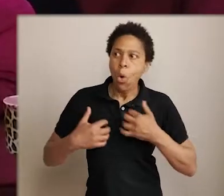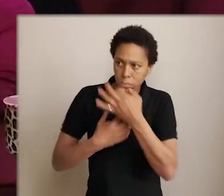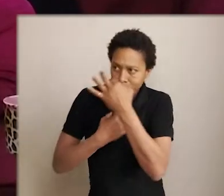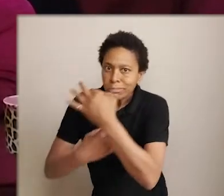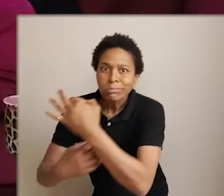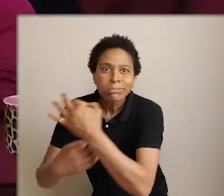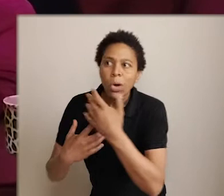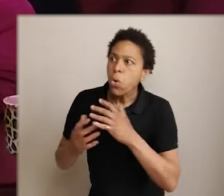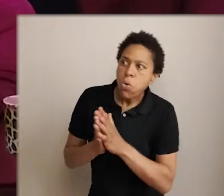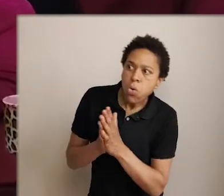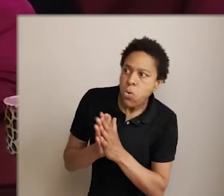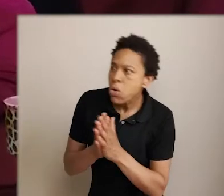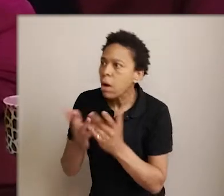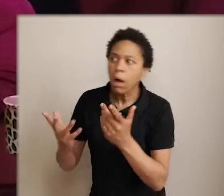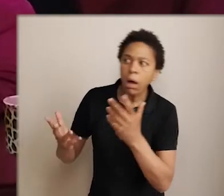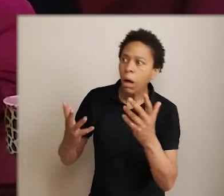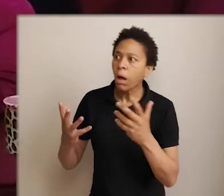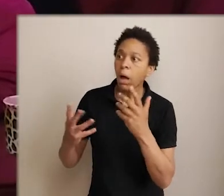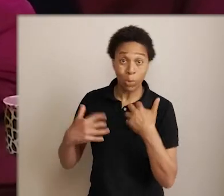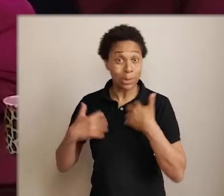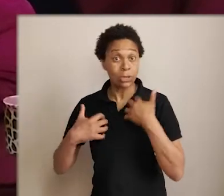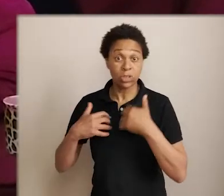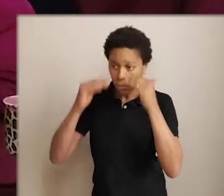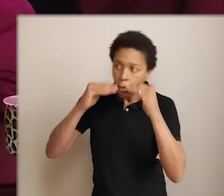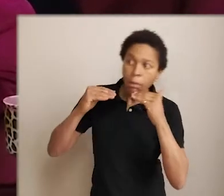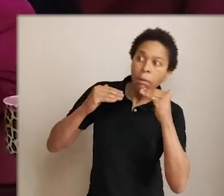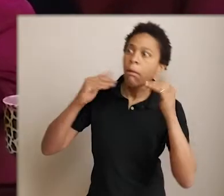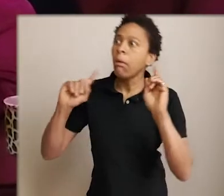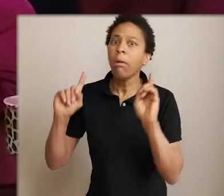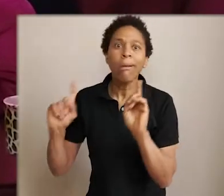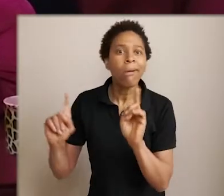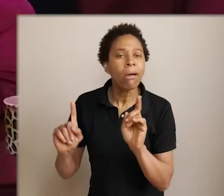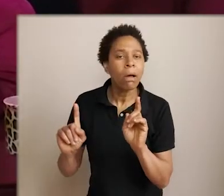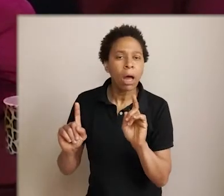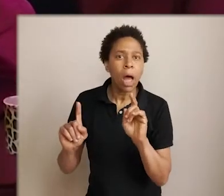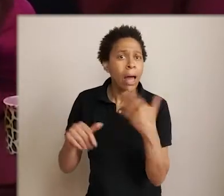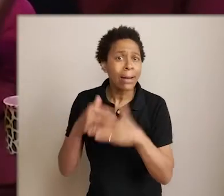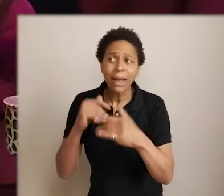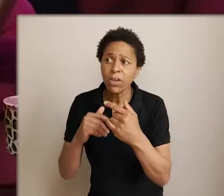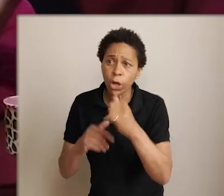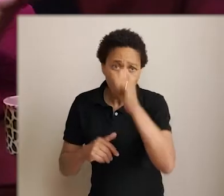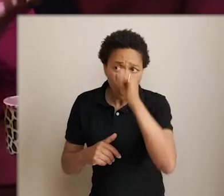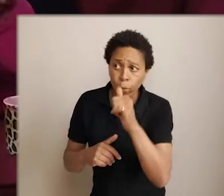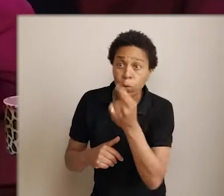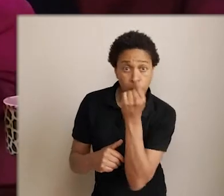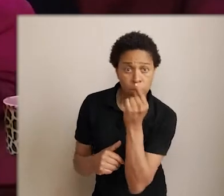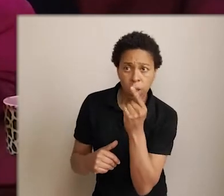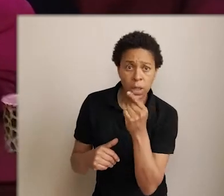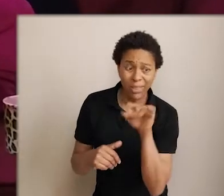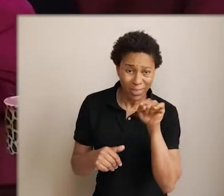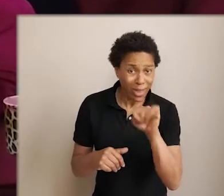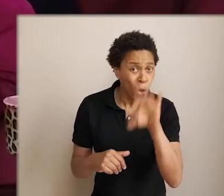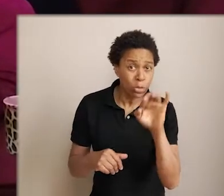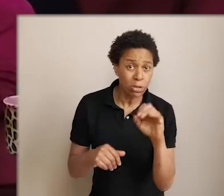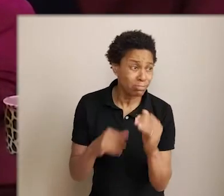tempting. It opened up the door that I just hadn't even known existed. The option had never been there.